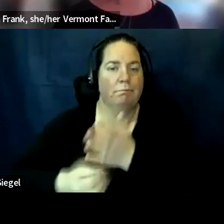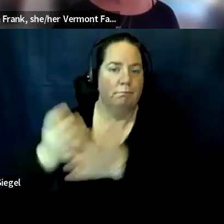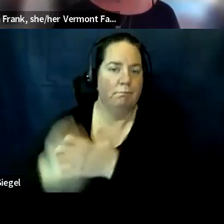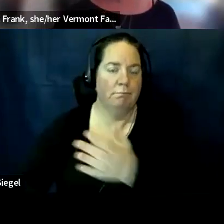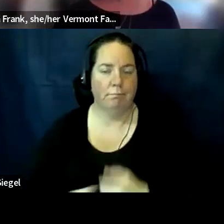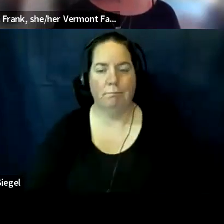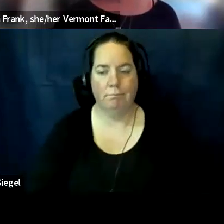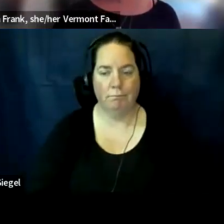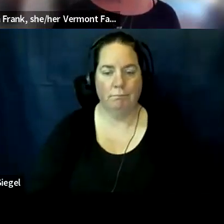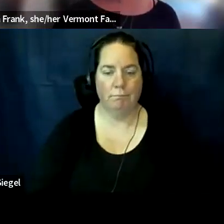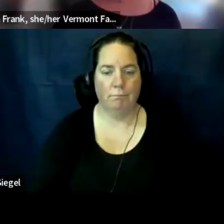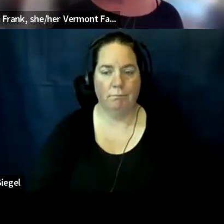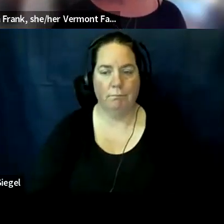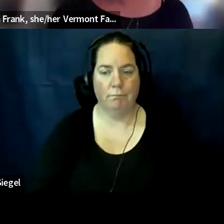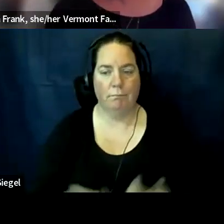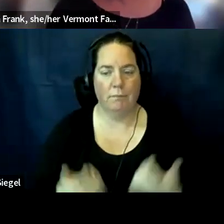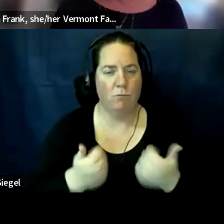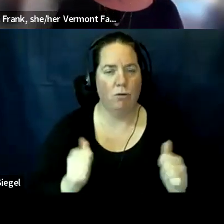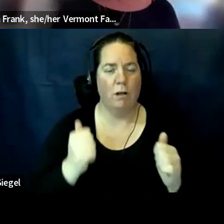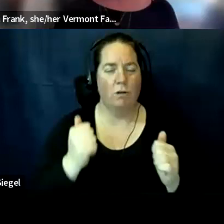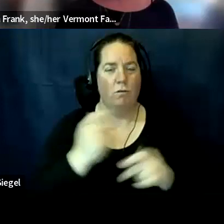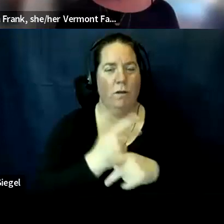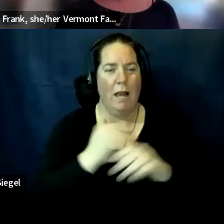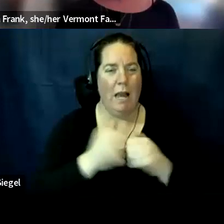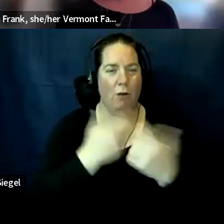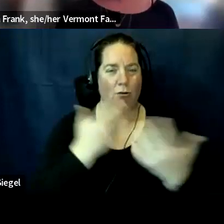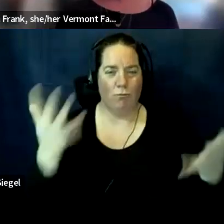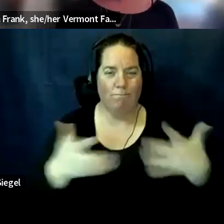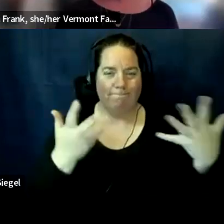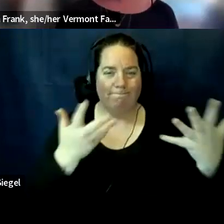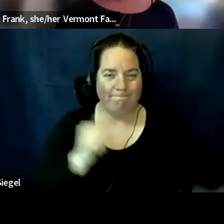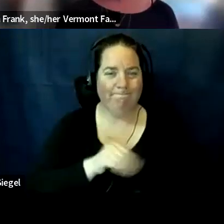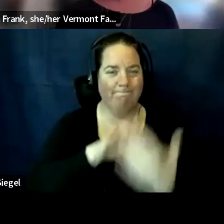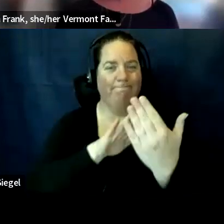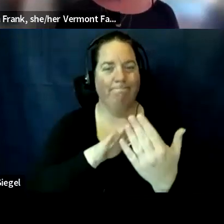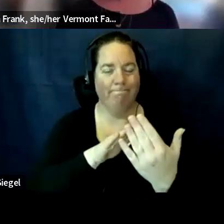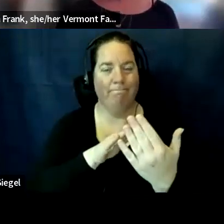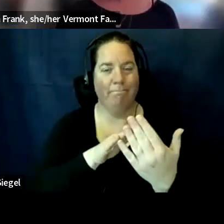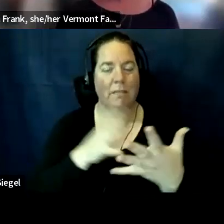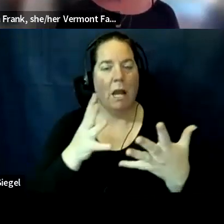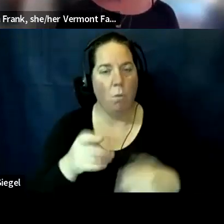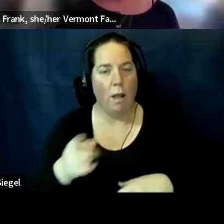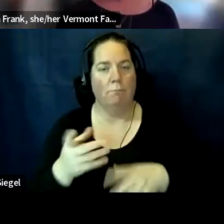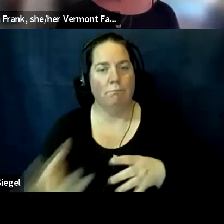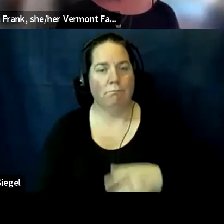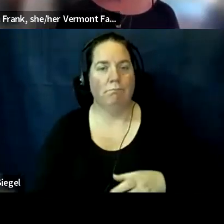So I'm trying to figure out how to approach this to help him get back on an IEP.